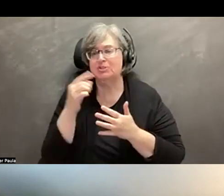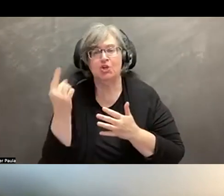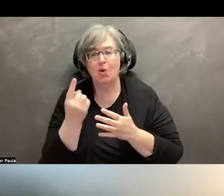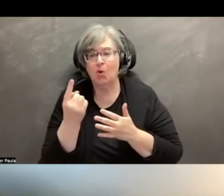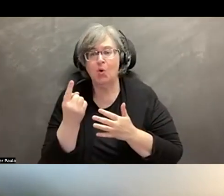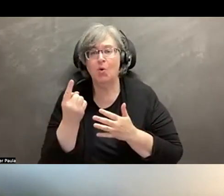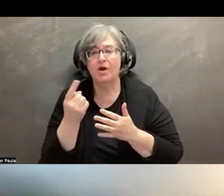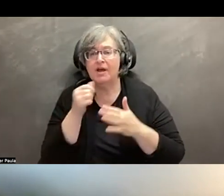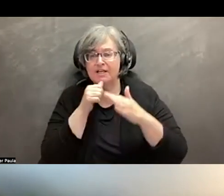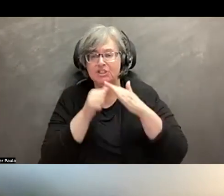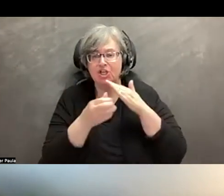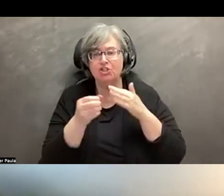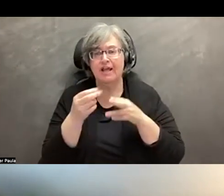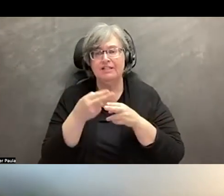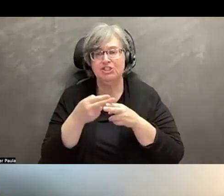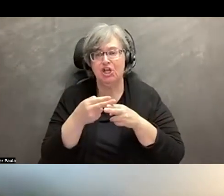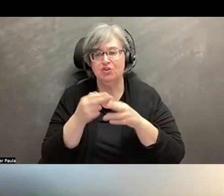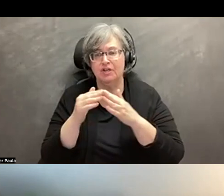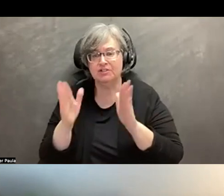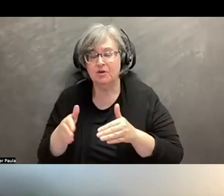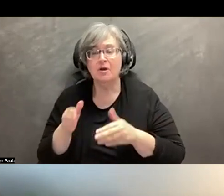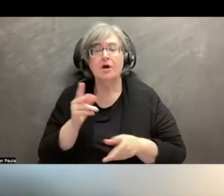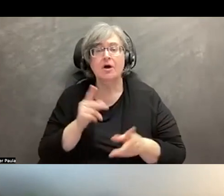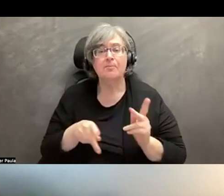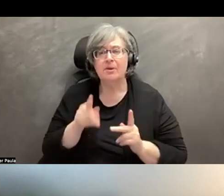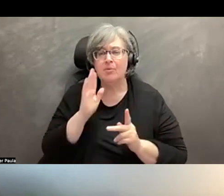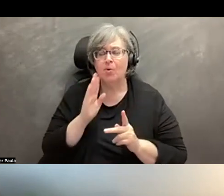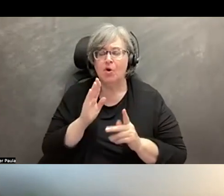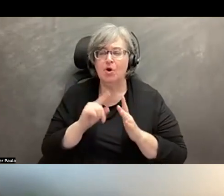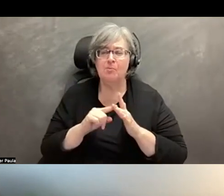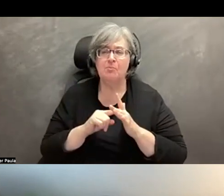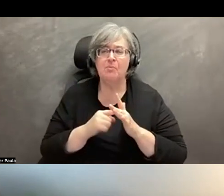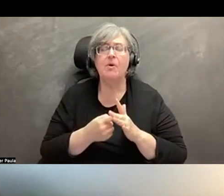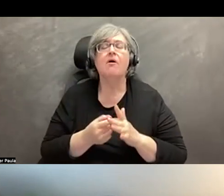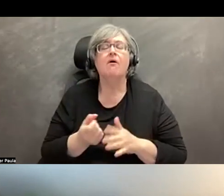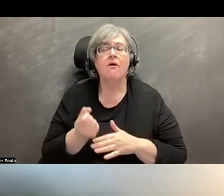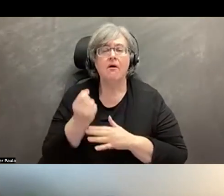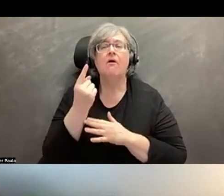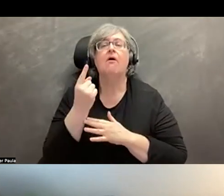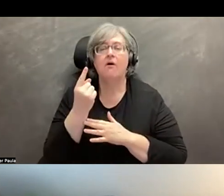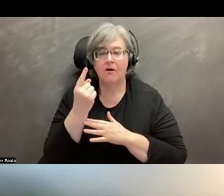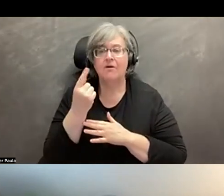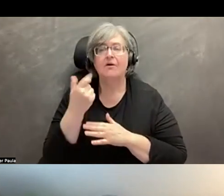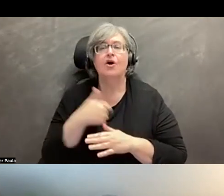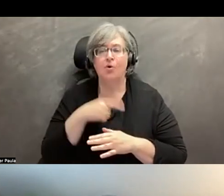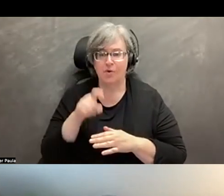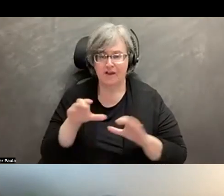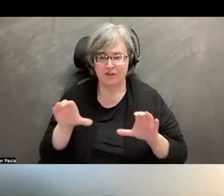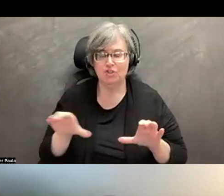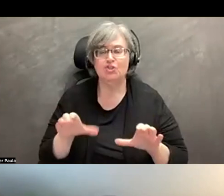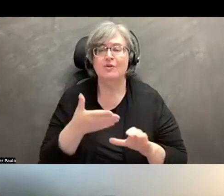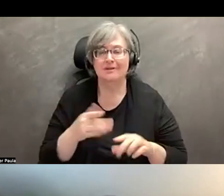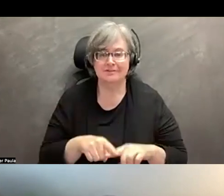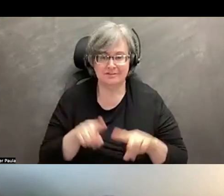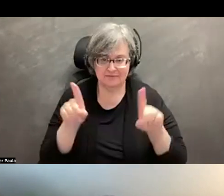and transitional housing, that people begin to, recognize that we have to do some things